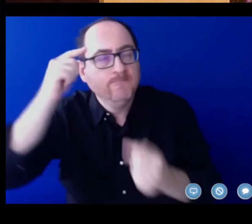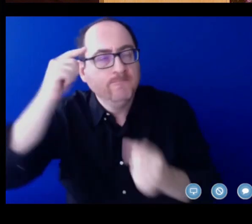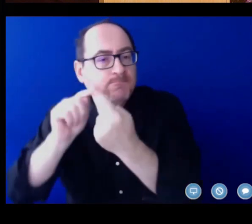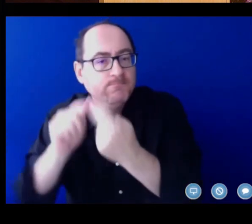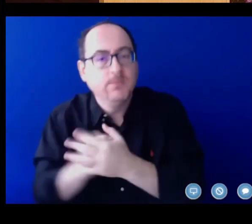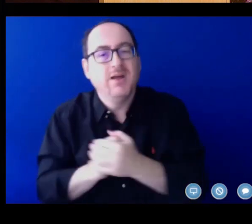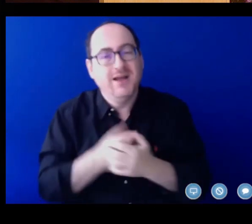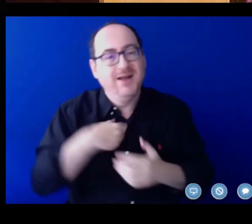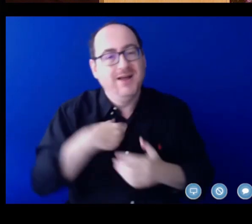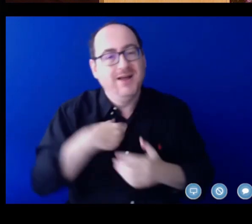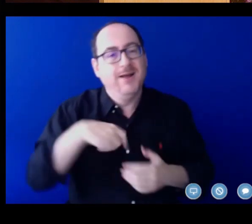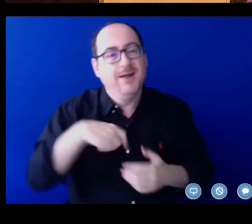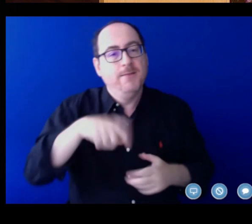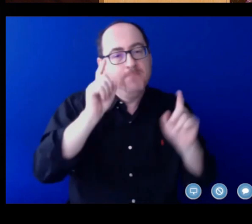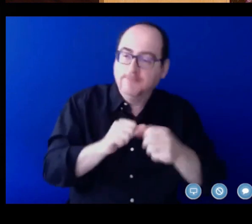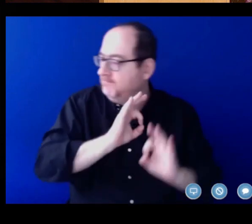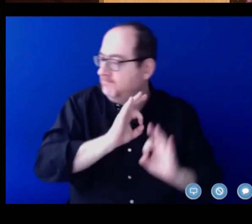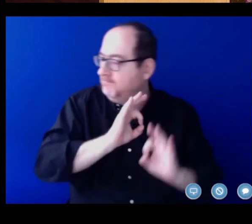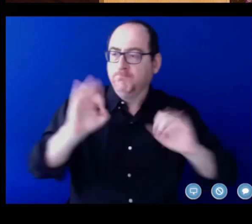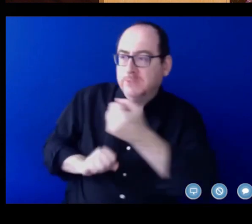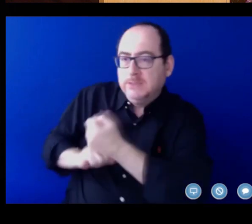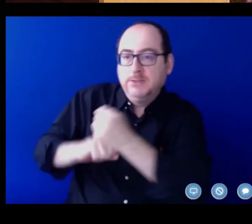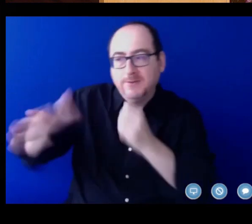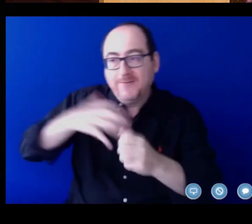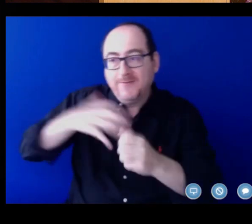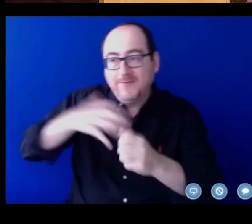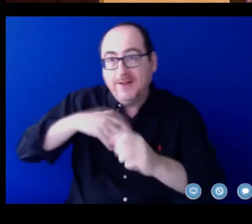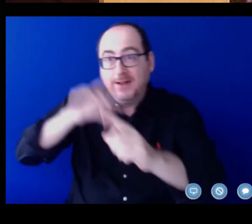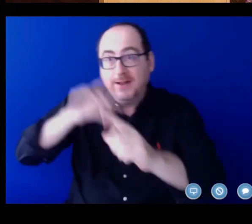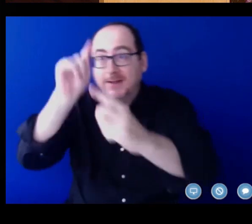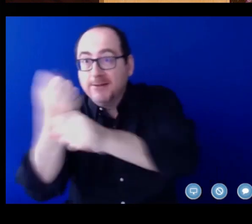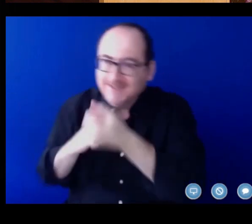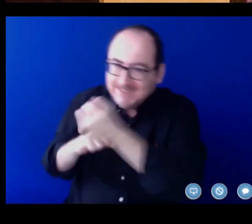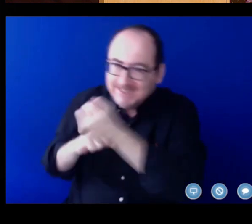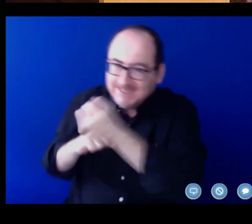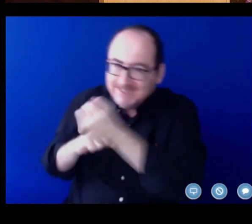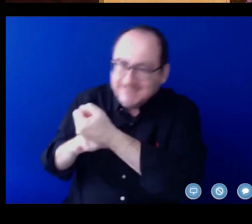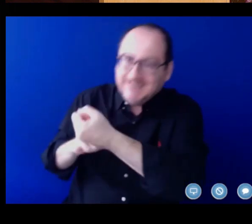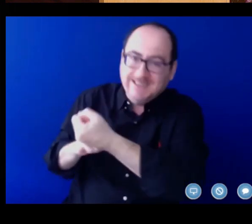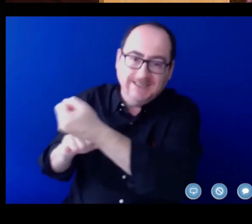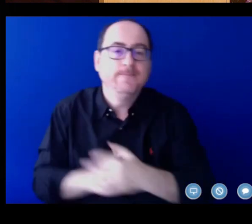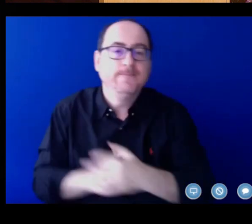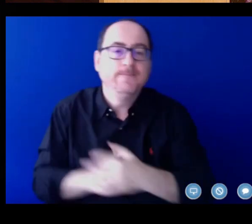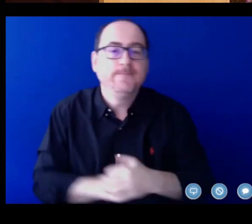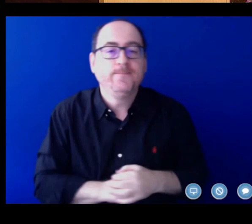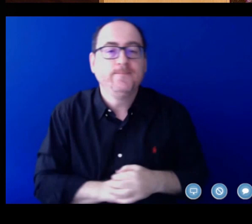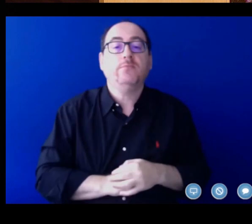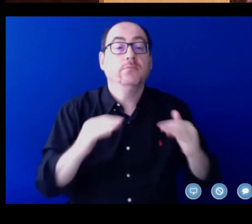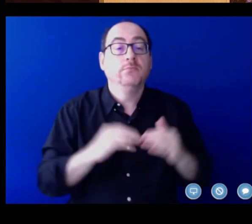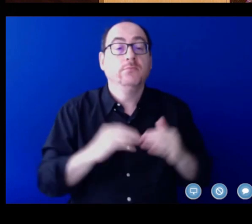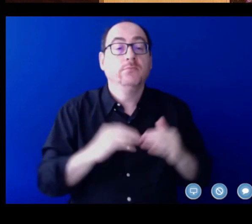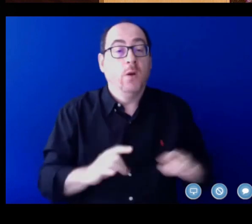So Australia's resettlement program generally focuses on areas of protracted refugee displacement. What this